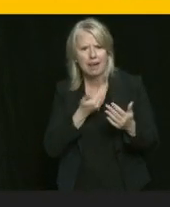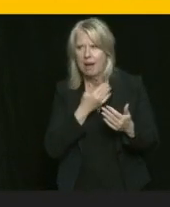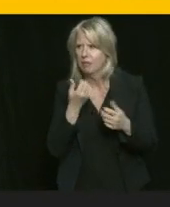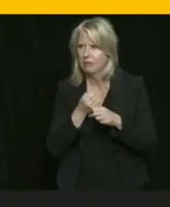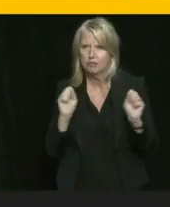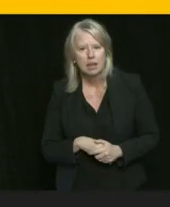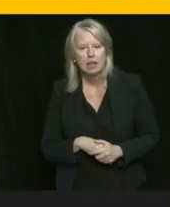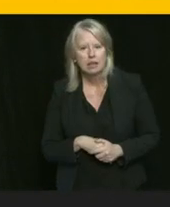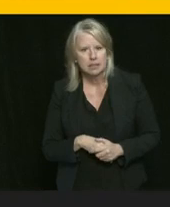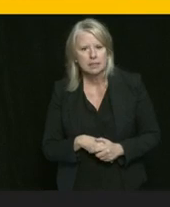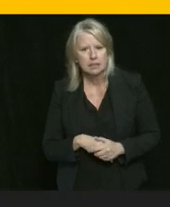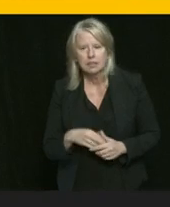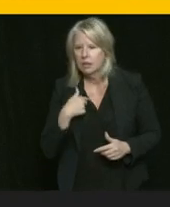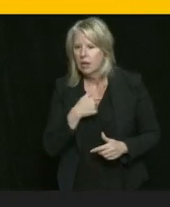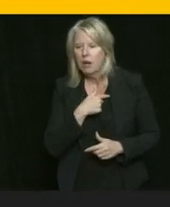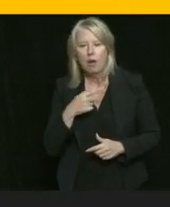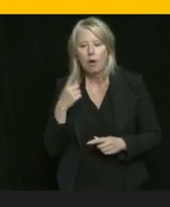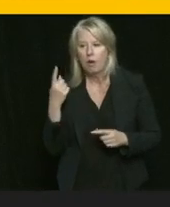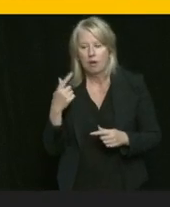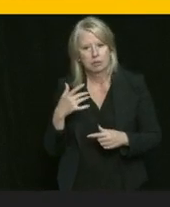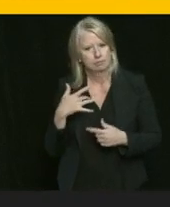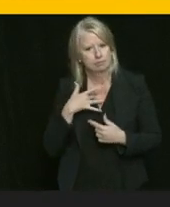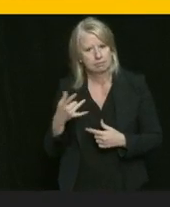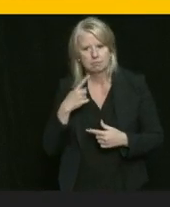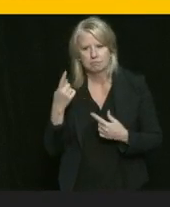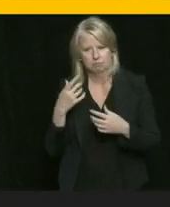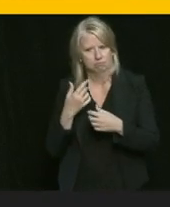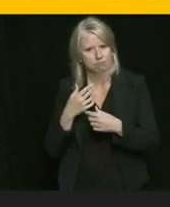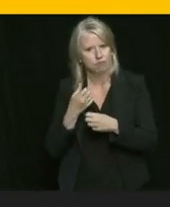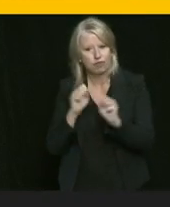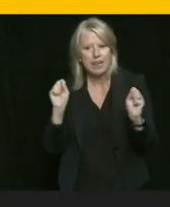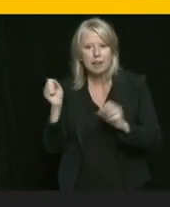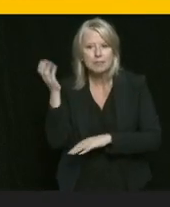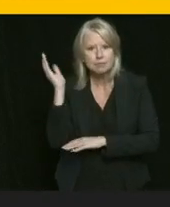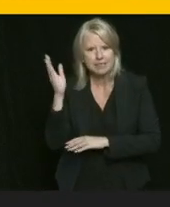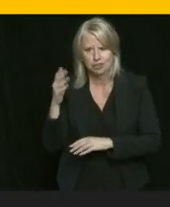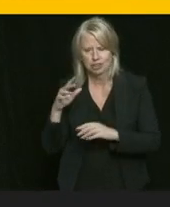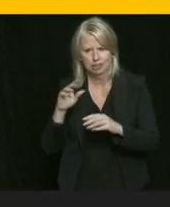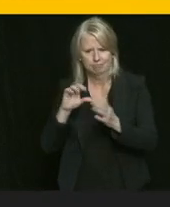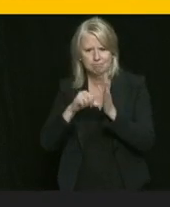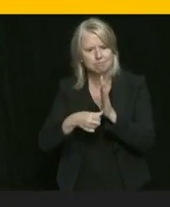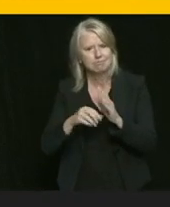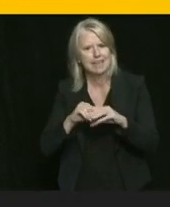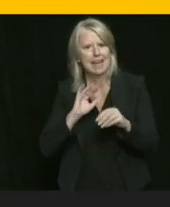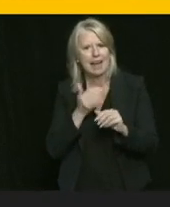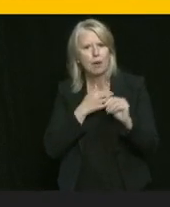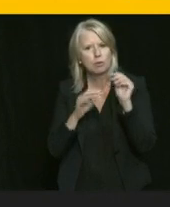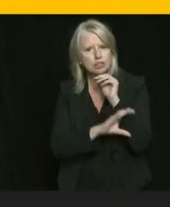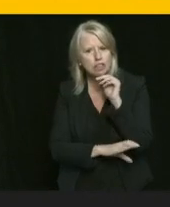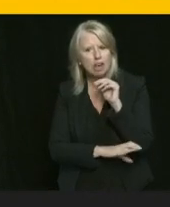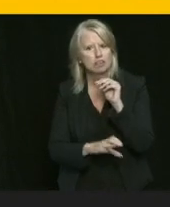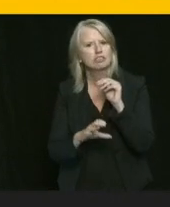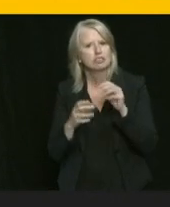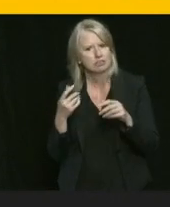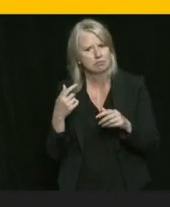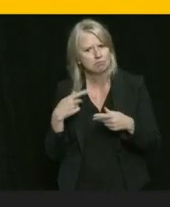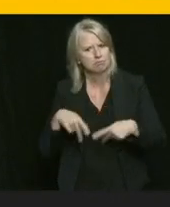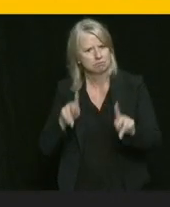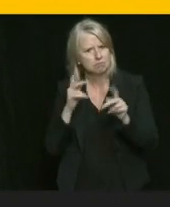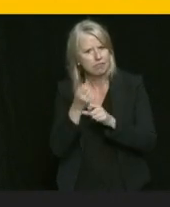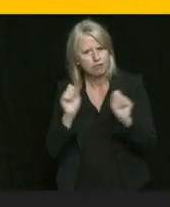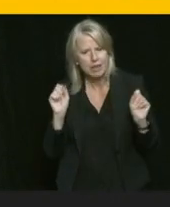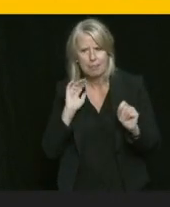We will always defend freedom of speech. It's enshrined in our Charter of Freedoms, and it